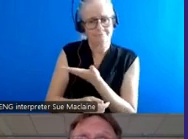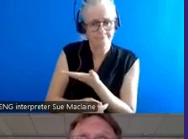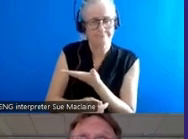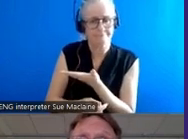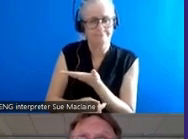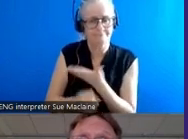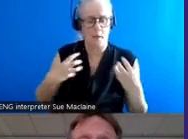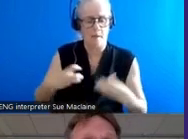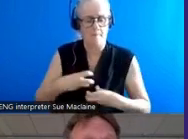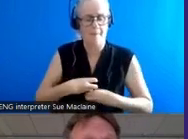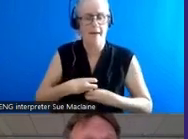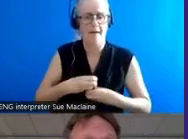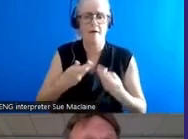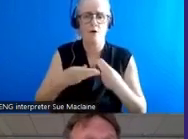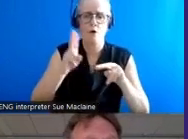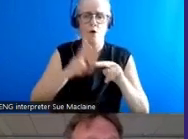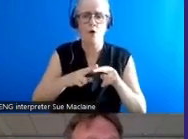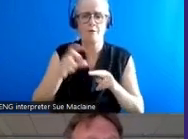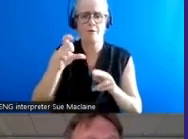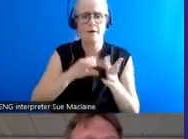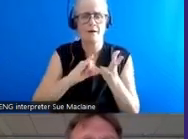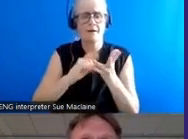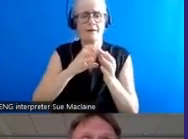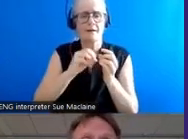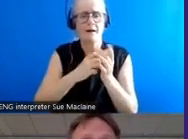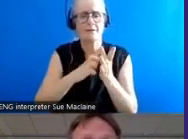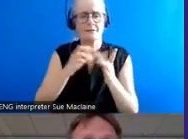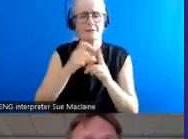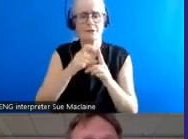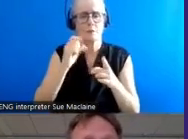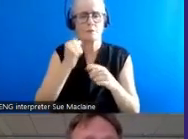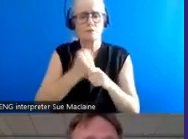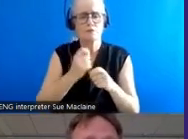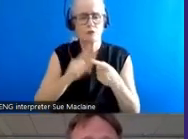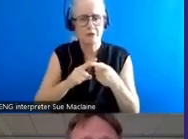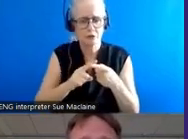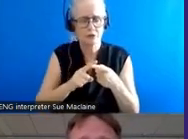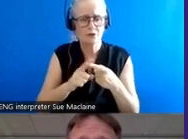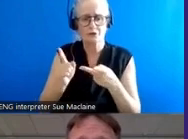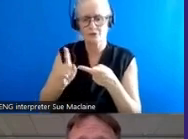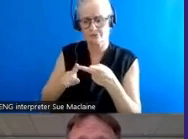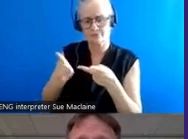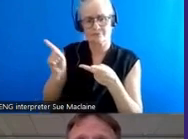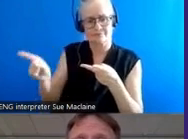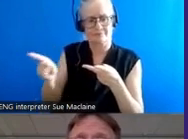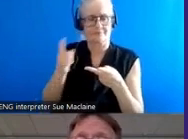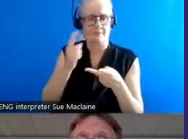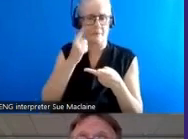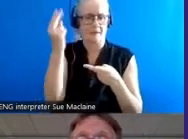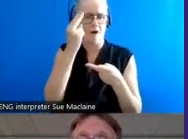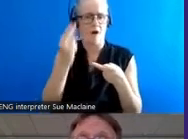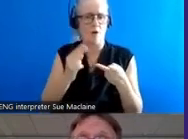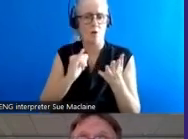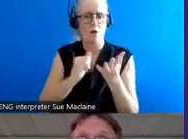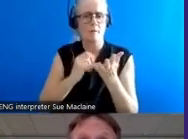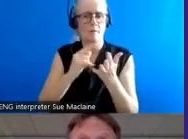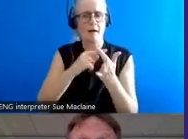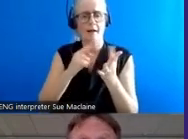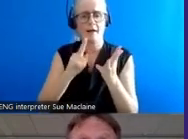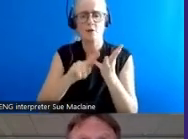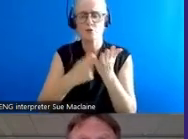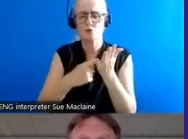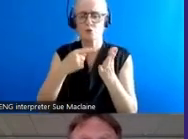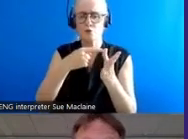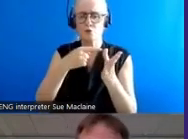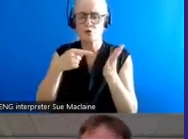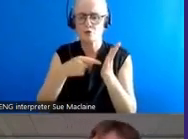last Impressionist exhibition in Paris, and Georges Seurat exhibited this famous work of his. It was a time of ferment and